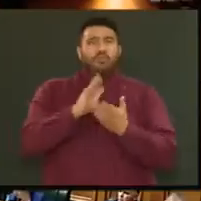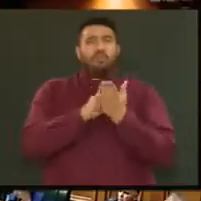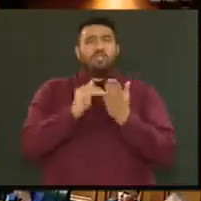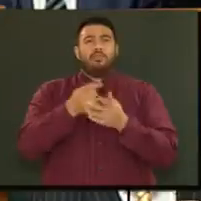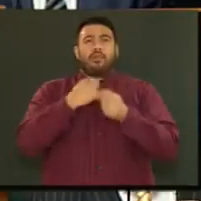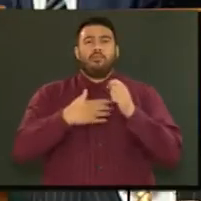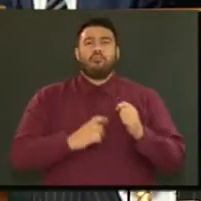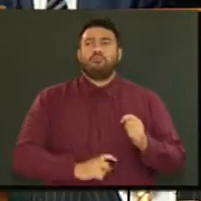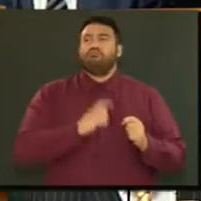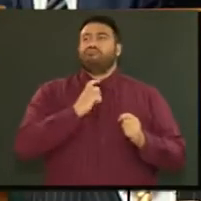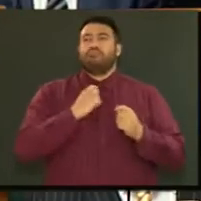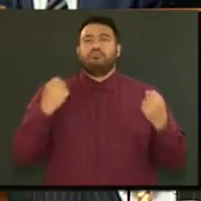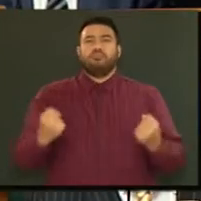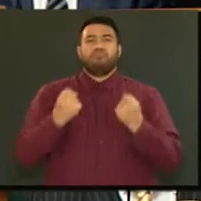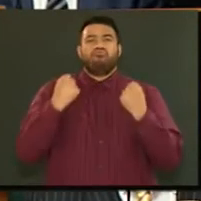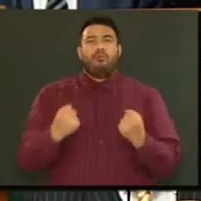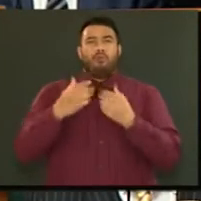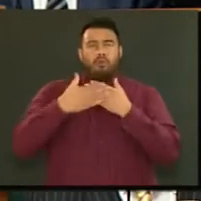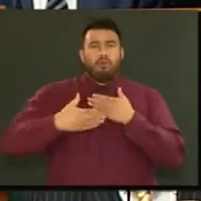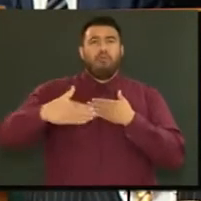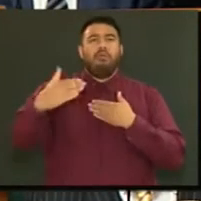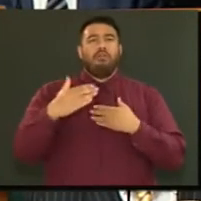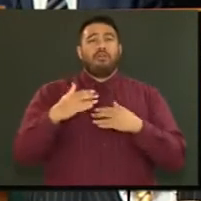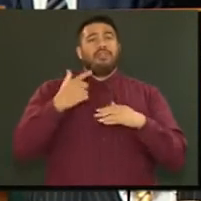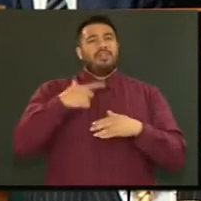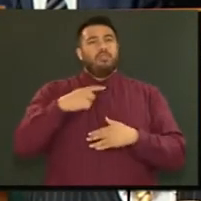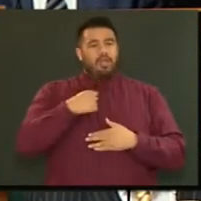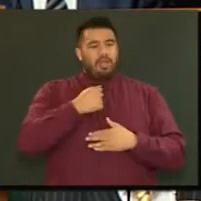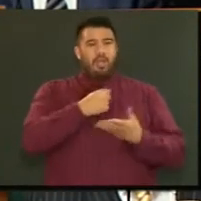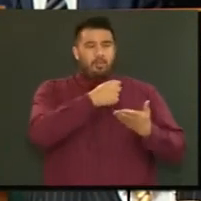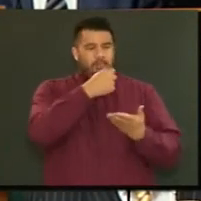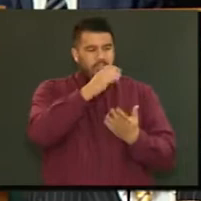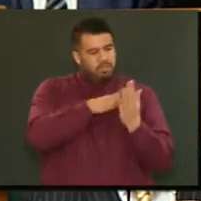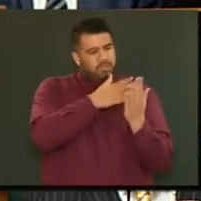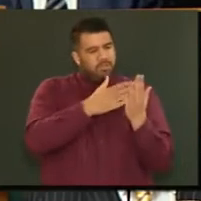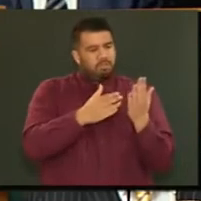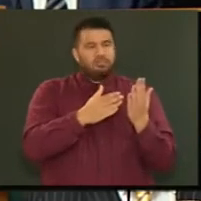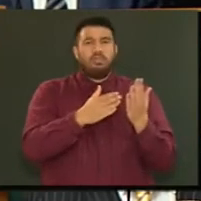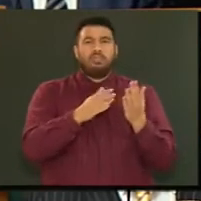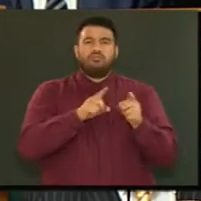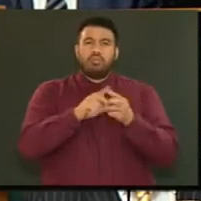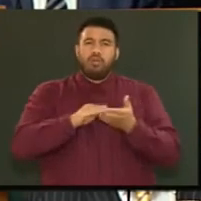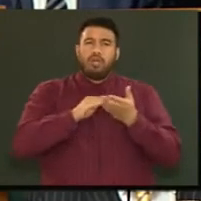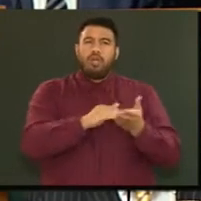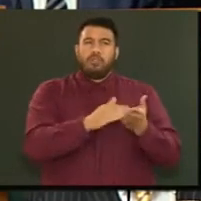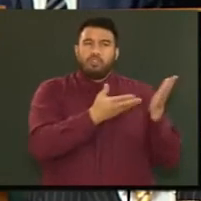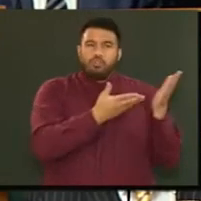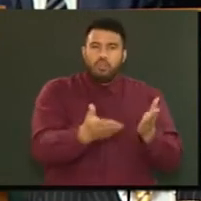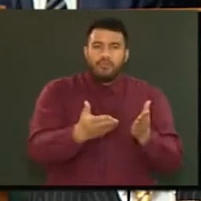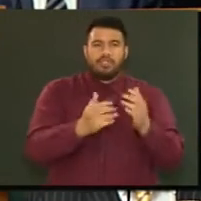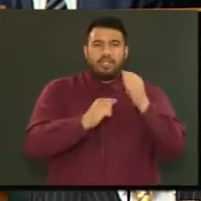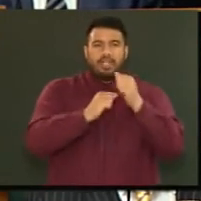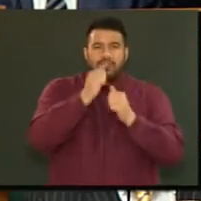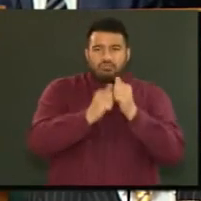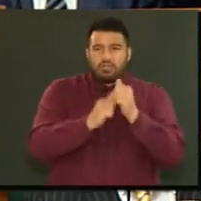country. This budget is about delivering more of the public services, the infrastructure, the resilience and